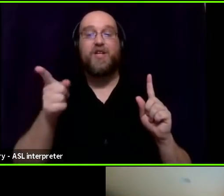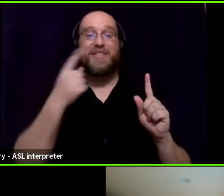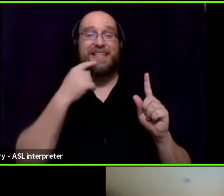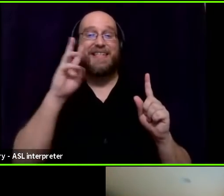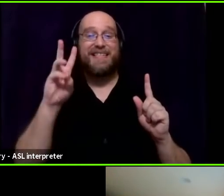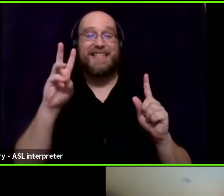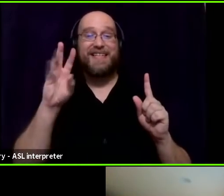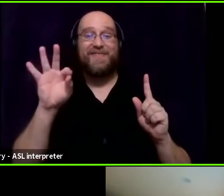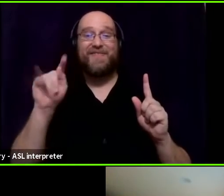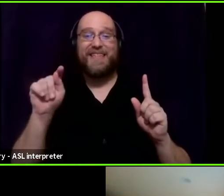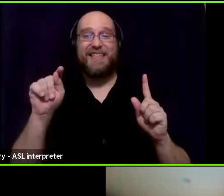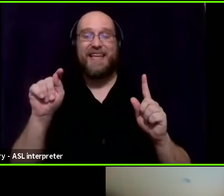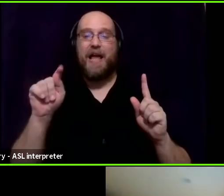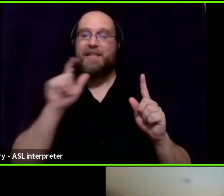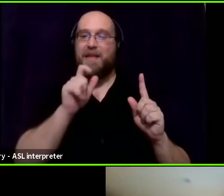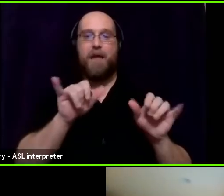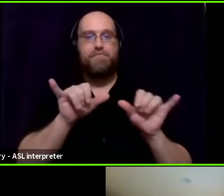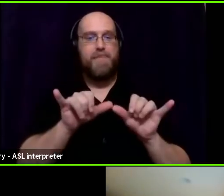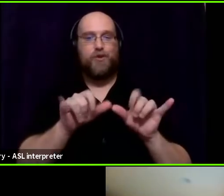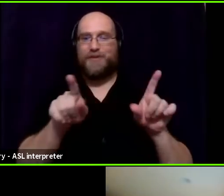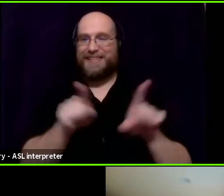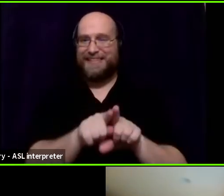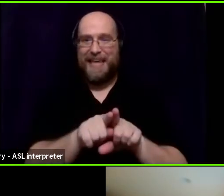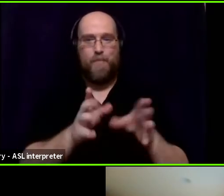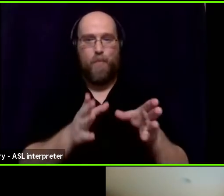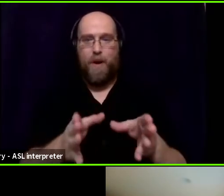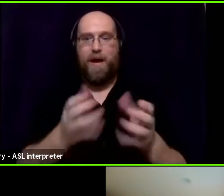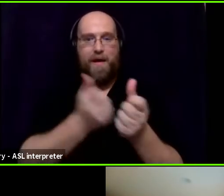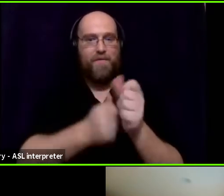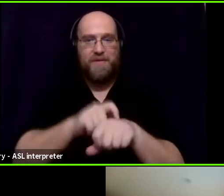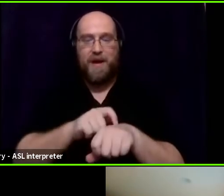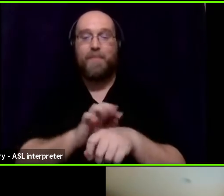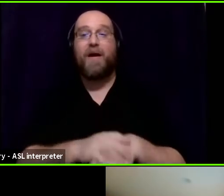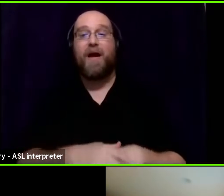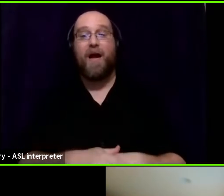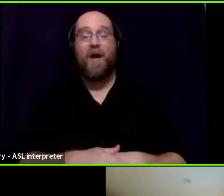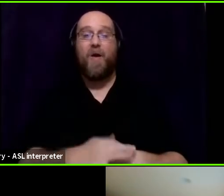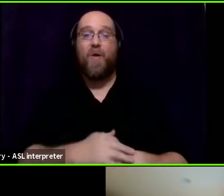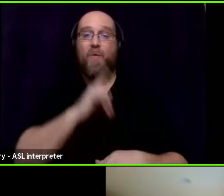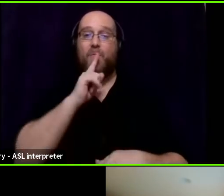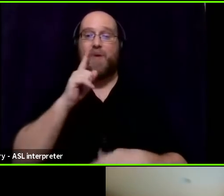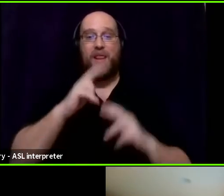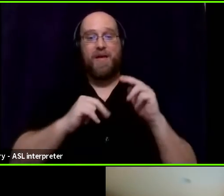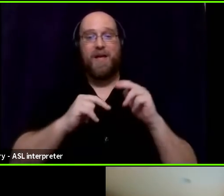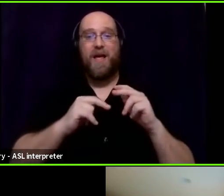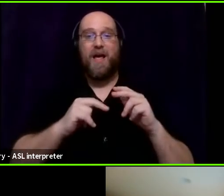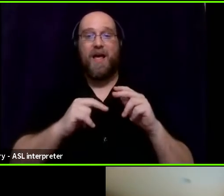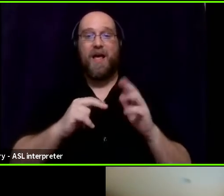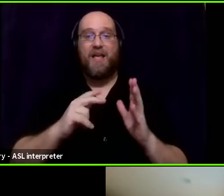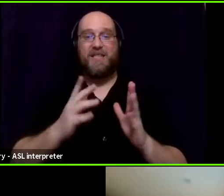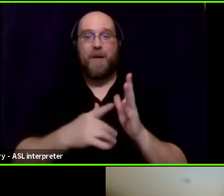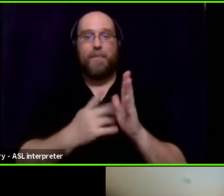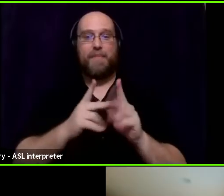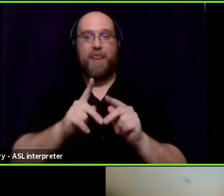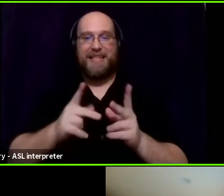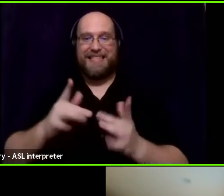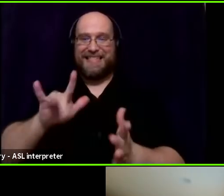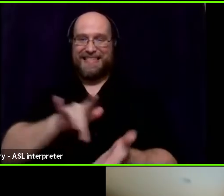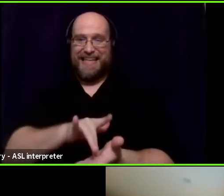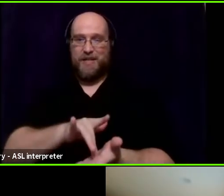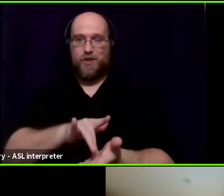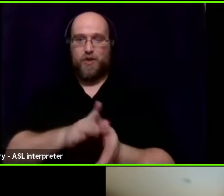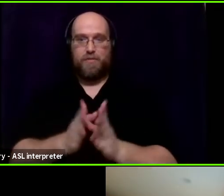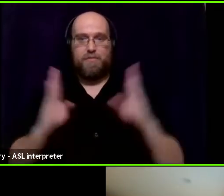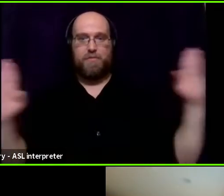measured inconsistently. Her district is going center to center and her buildings are arguing it should be shoulder to shoulder. Max asks, who determines the